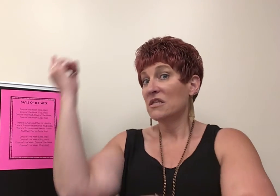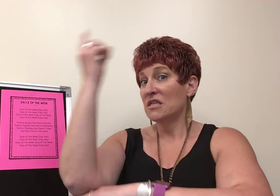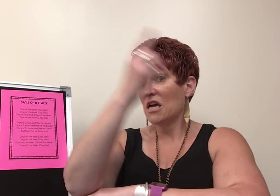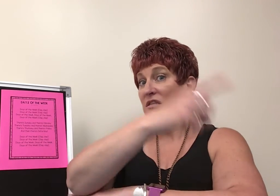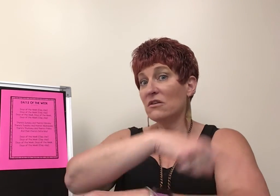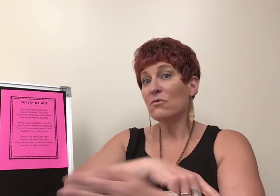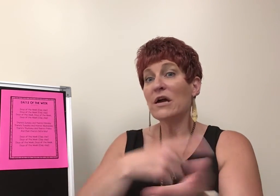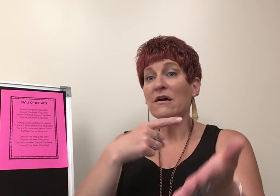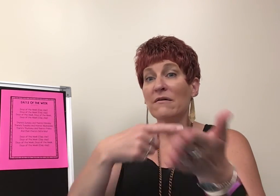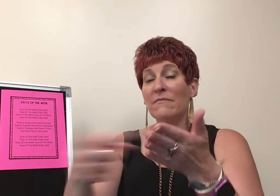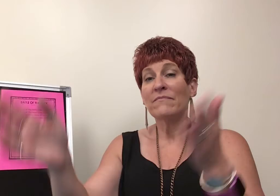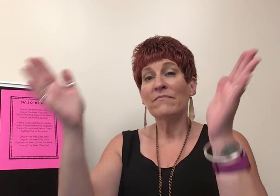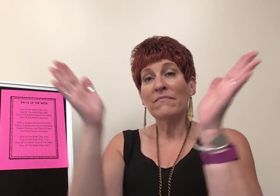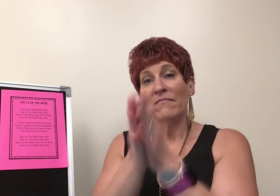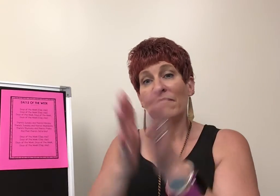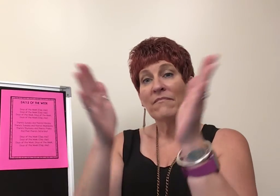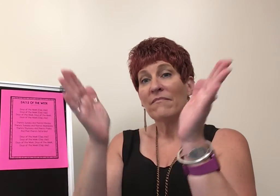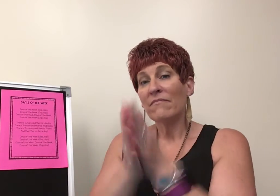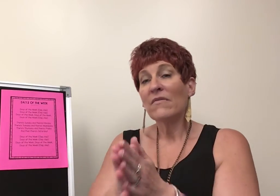So days of the week,